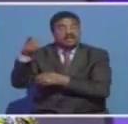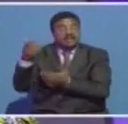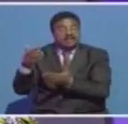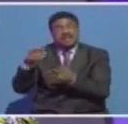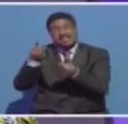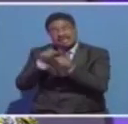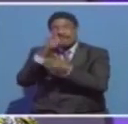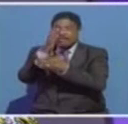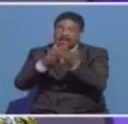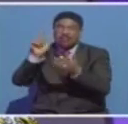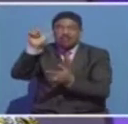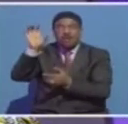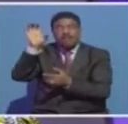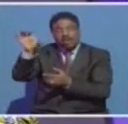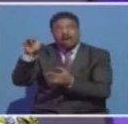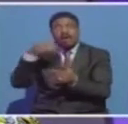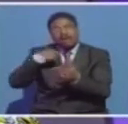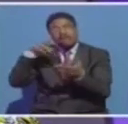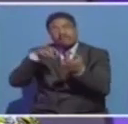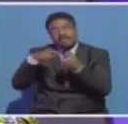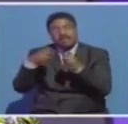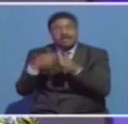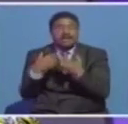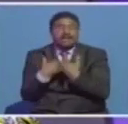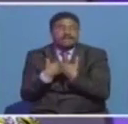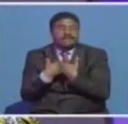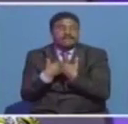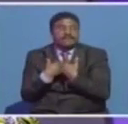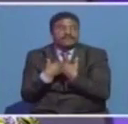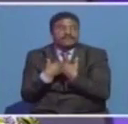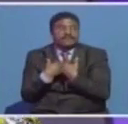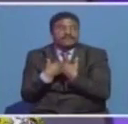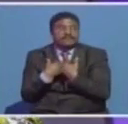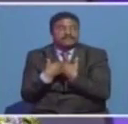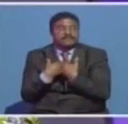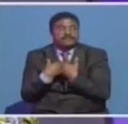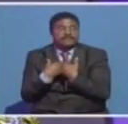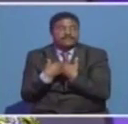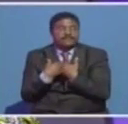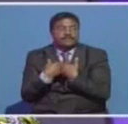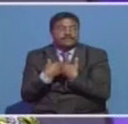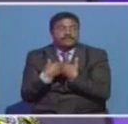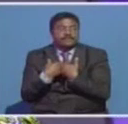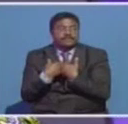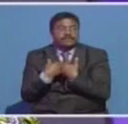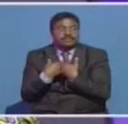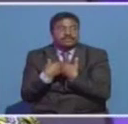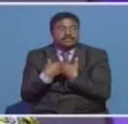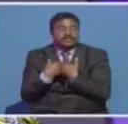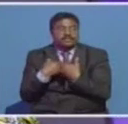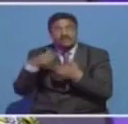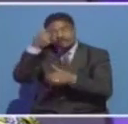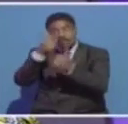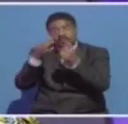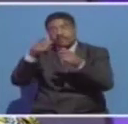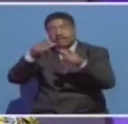Luapula is also affected by flooding. The crops are destroyed because of probably the lakes or the river